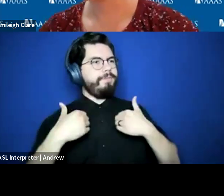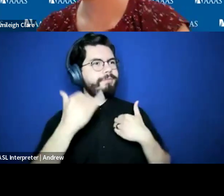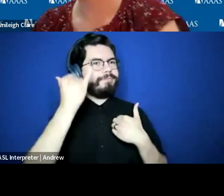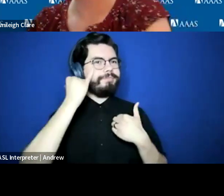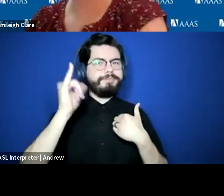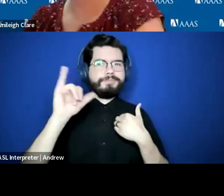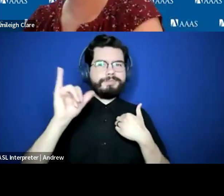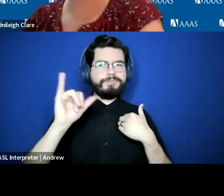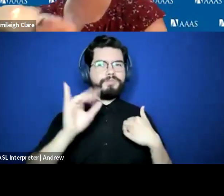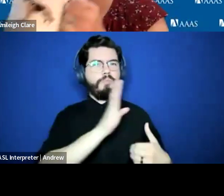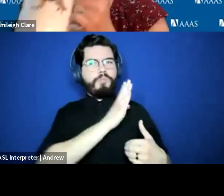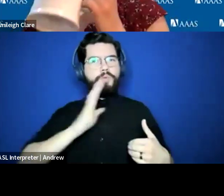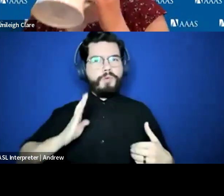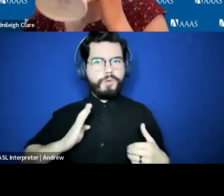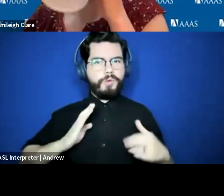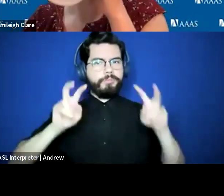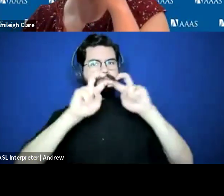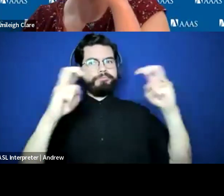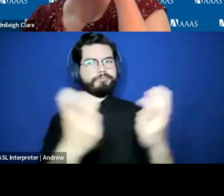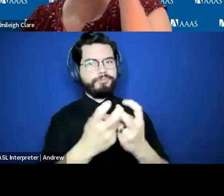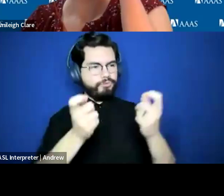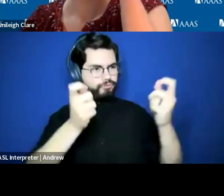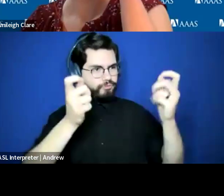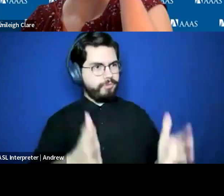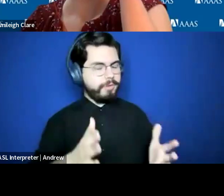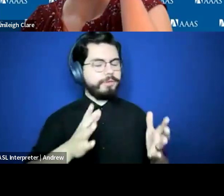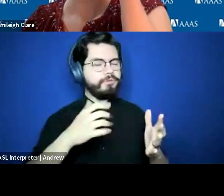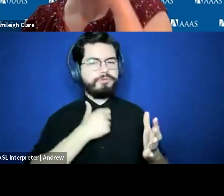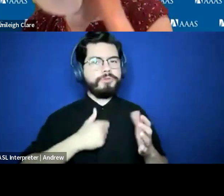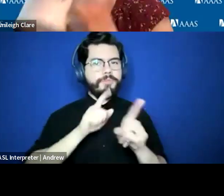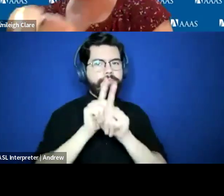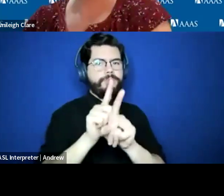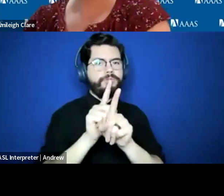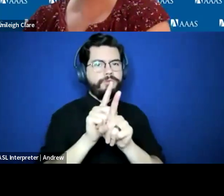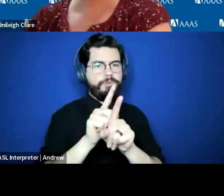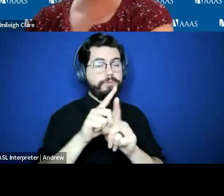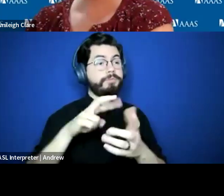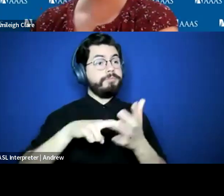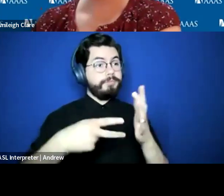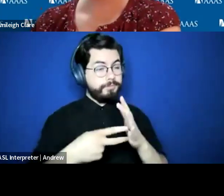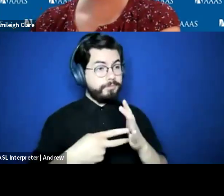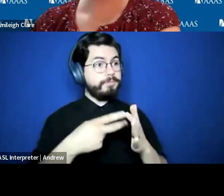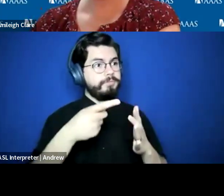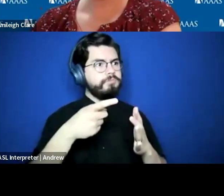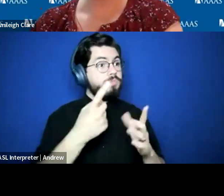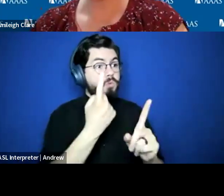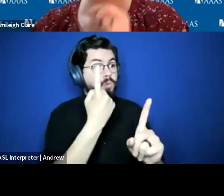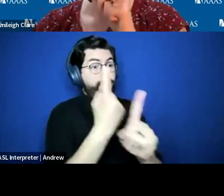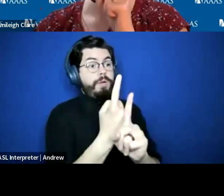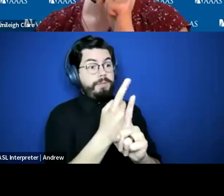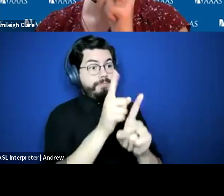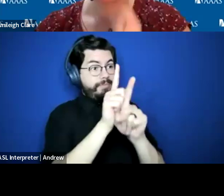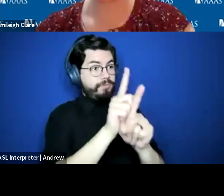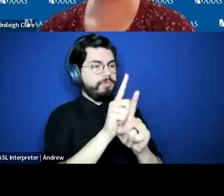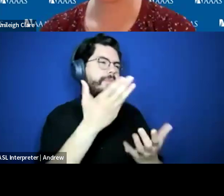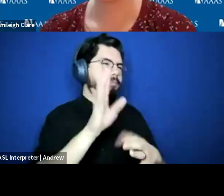so, sometimes one mentor can't do it all. People are busy and have other obligations and responsibilities. But you can have